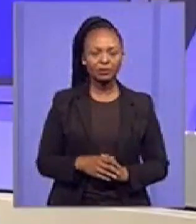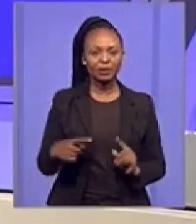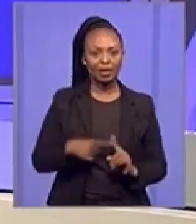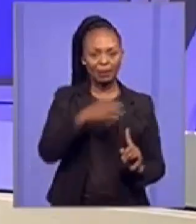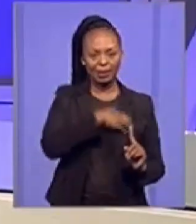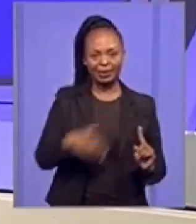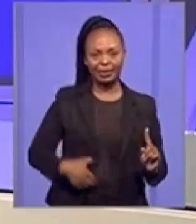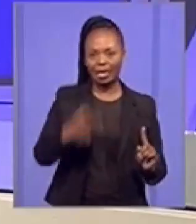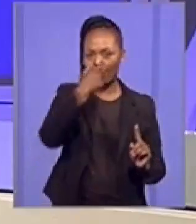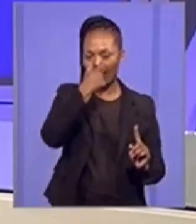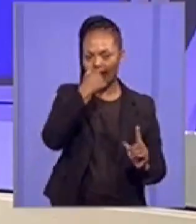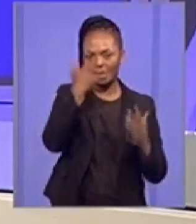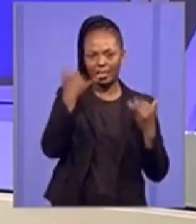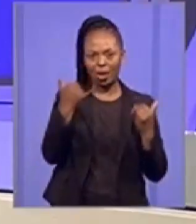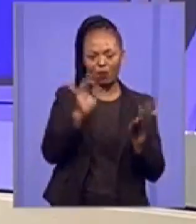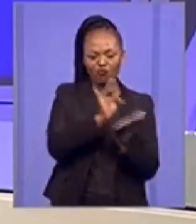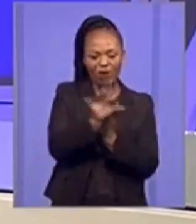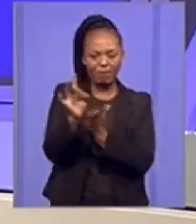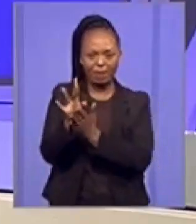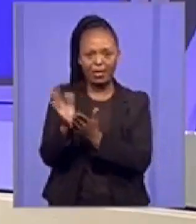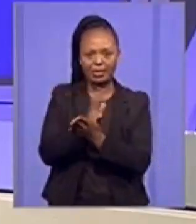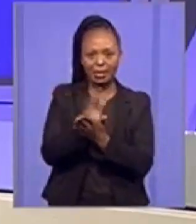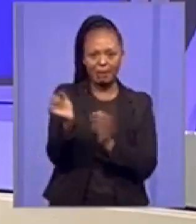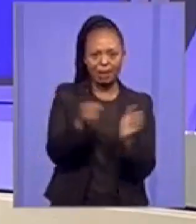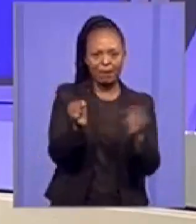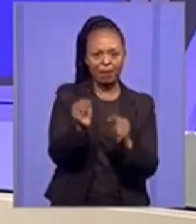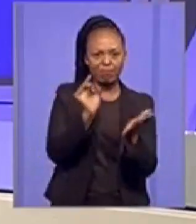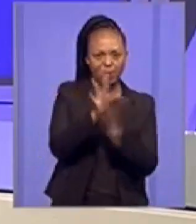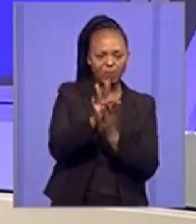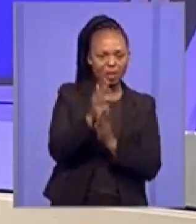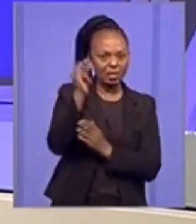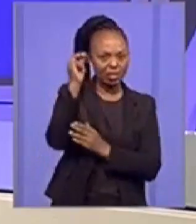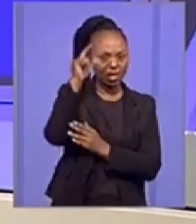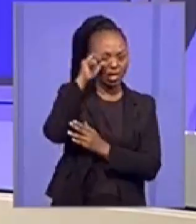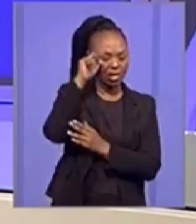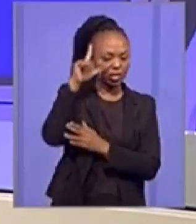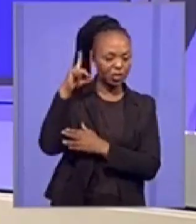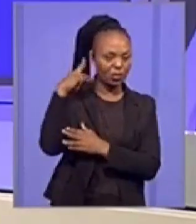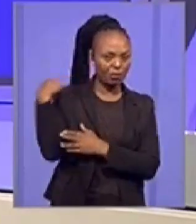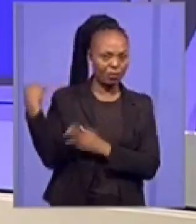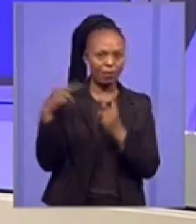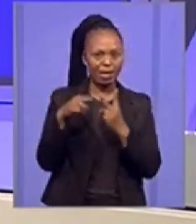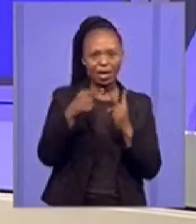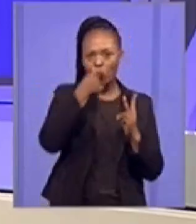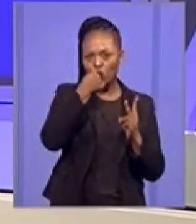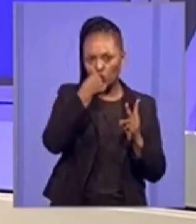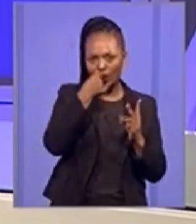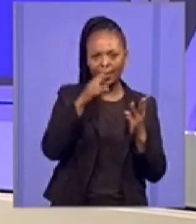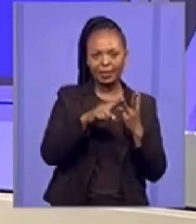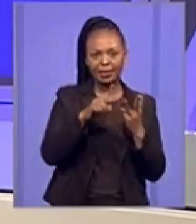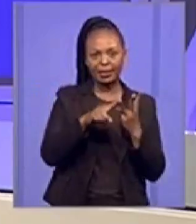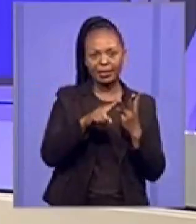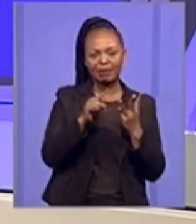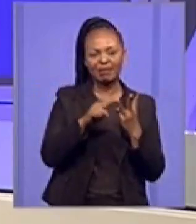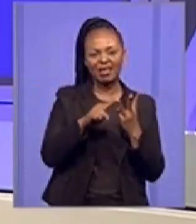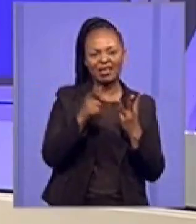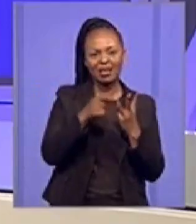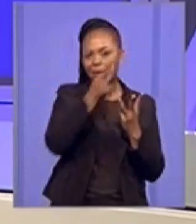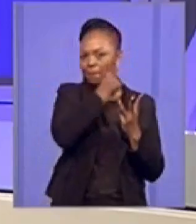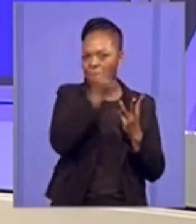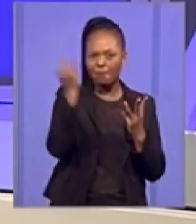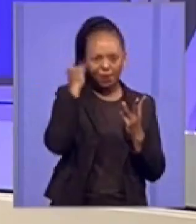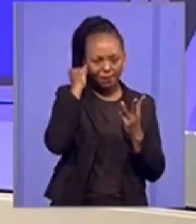Mopresidente Cyril Ramaphosa go fetotse kabinete mo a lelekileng le Ndiwe Sisulu Nathi Mthethwa ha mo le Maiteng kwa Mashabane eo ene le tona la basadi